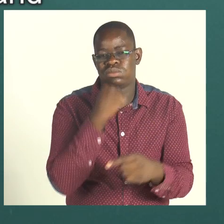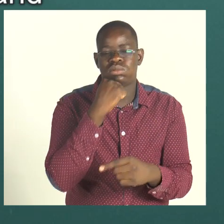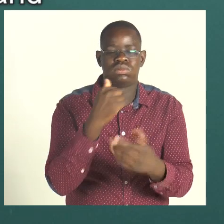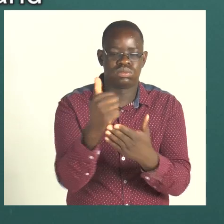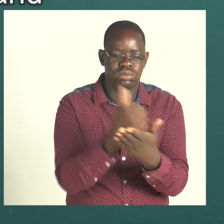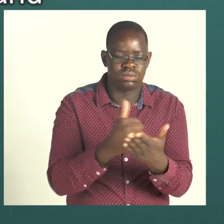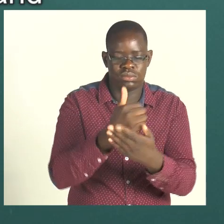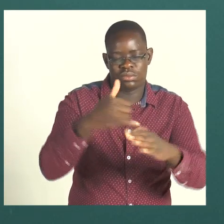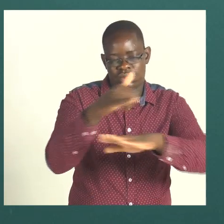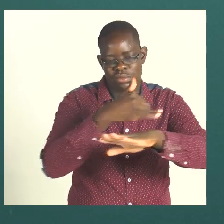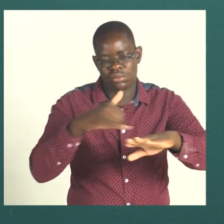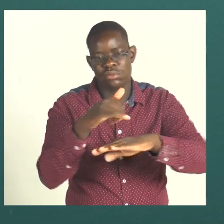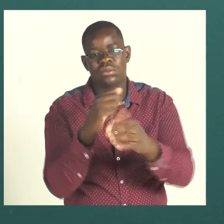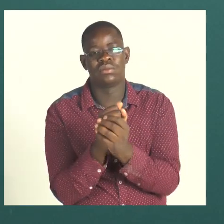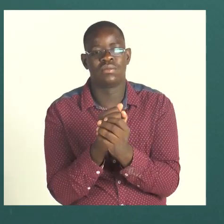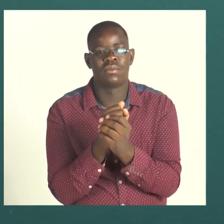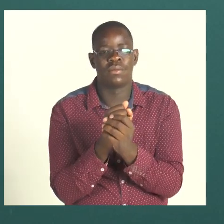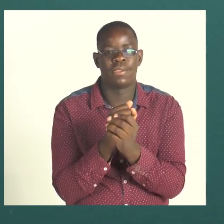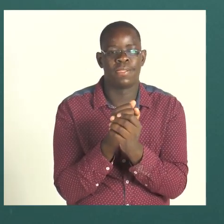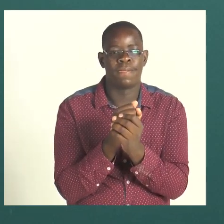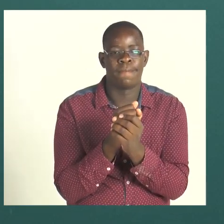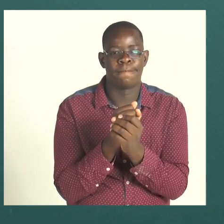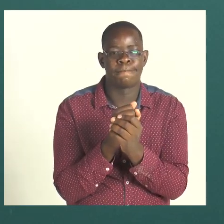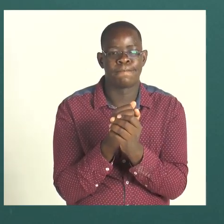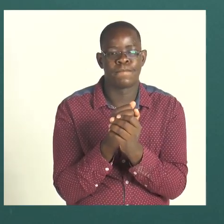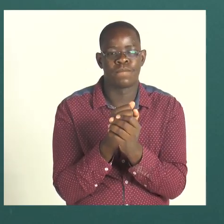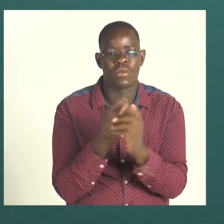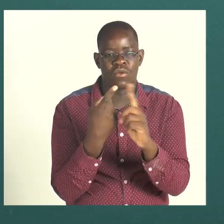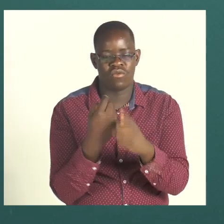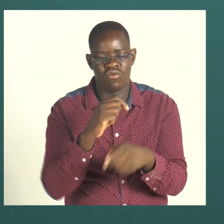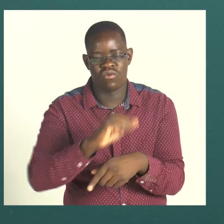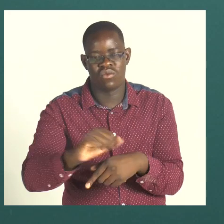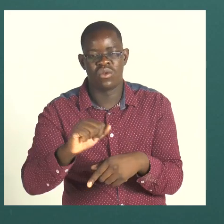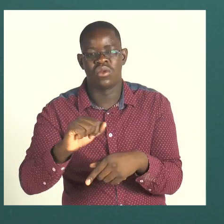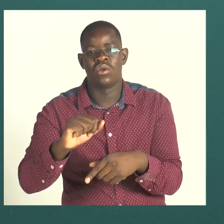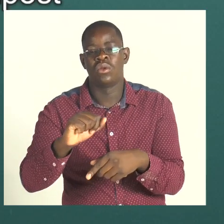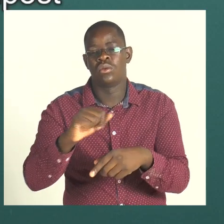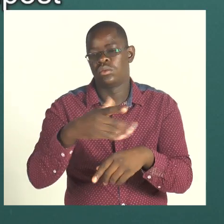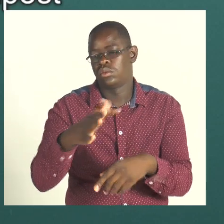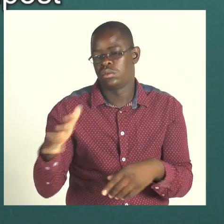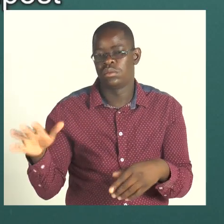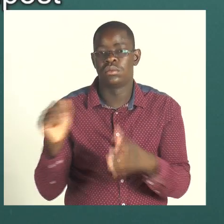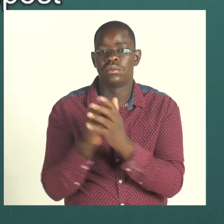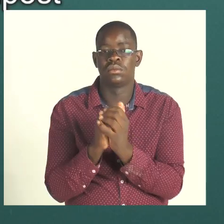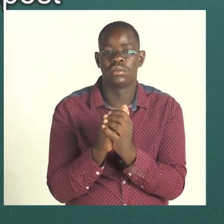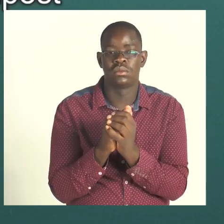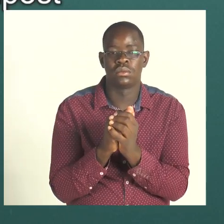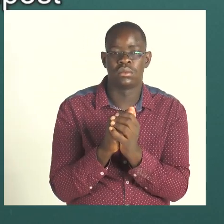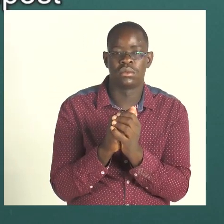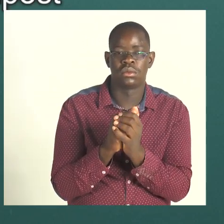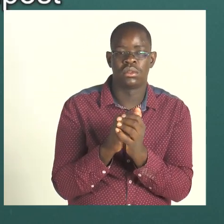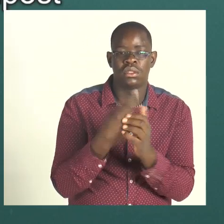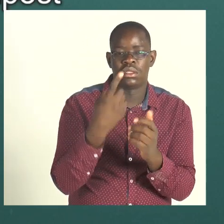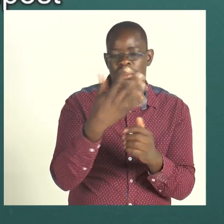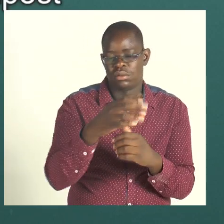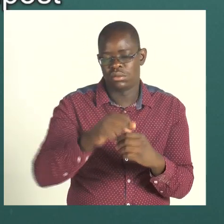clear an area. Waterlogged lands can be drained to get rid of excess water, and land can be